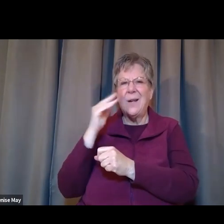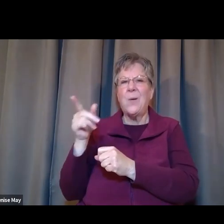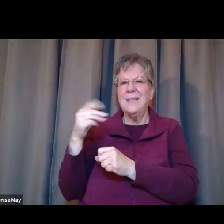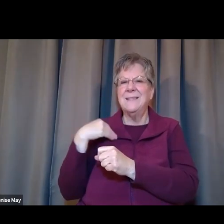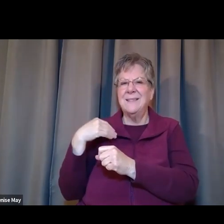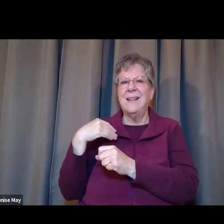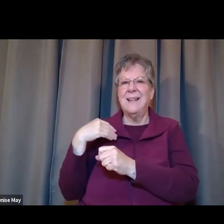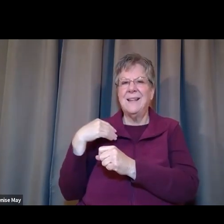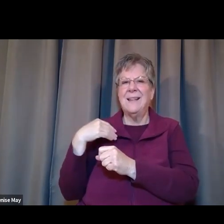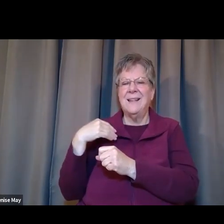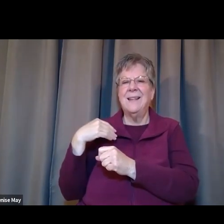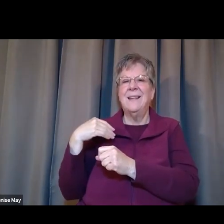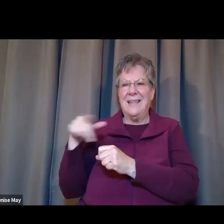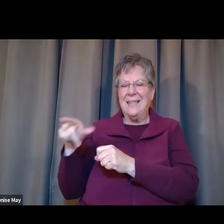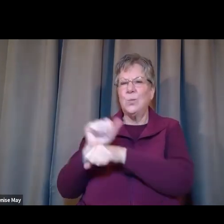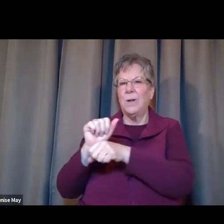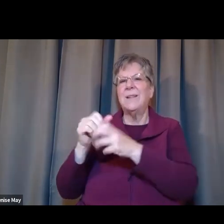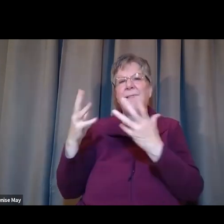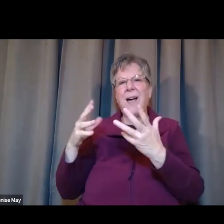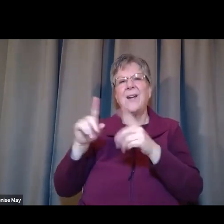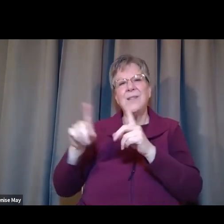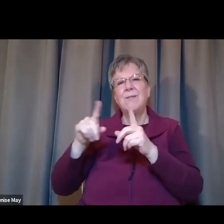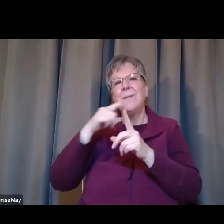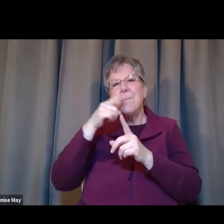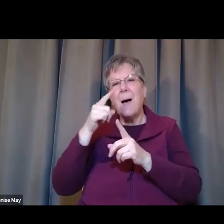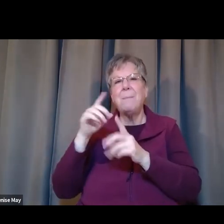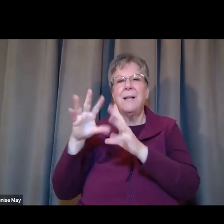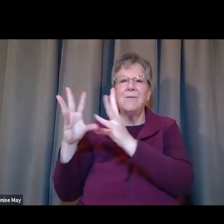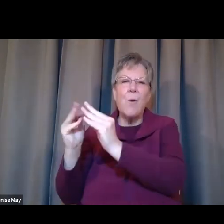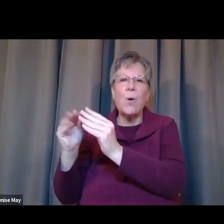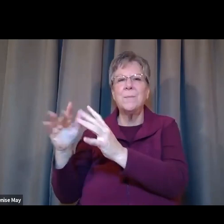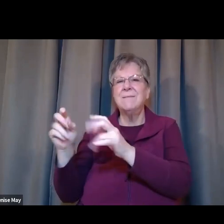different, in different public forums and as part of panels, that in fact,